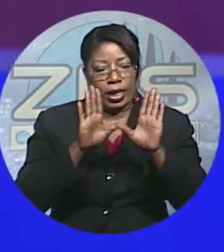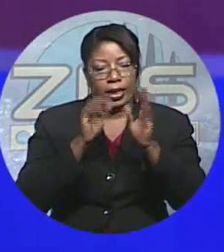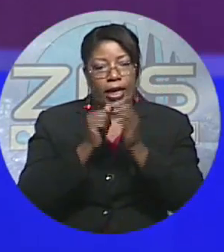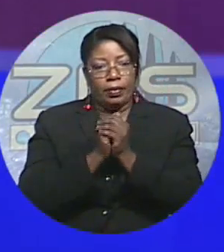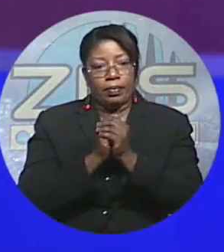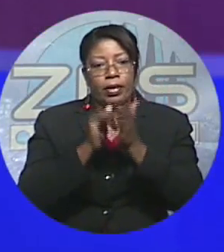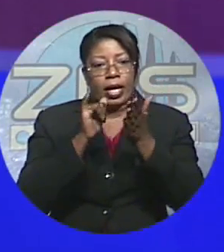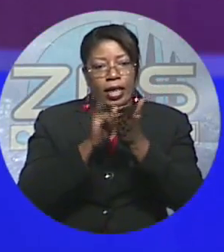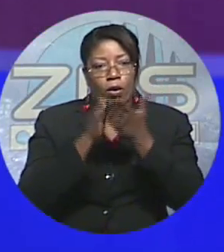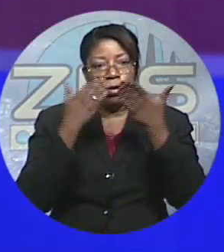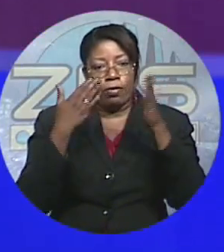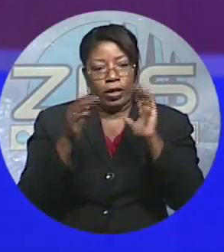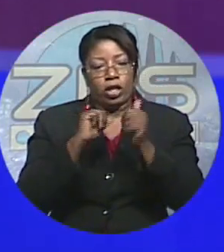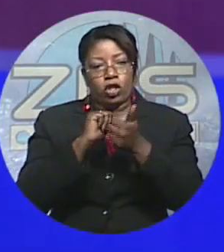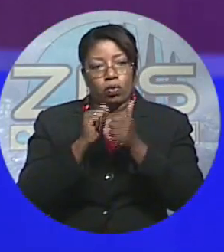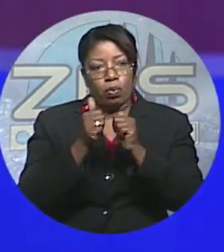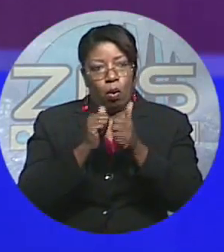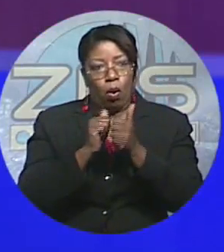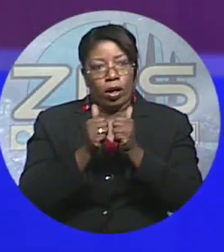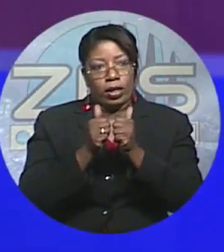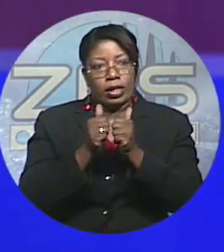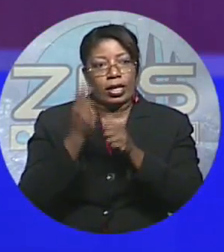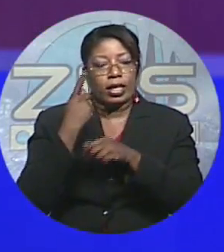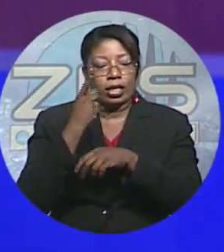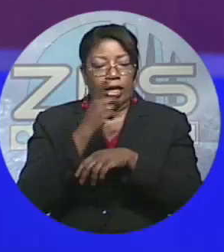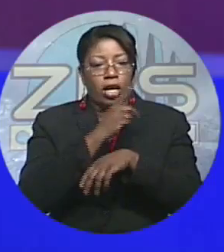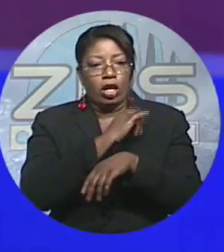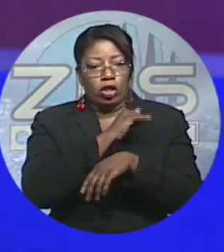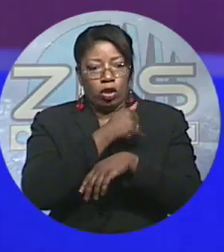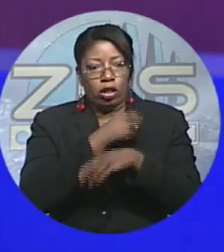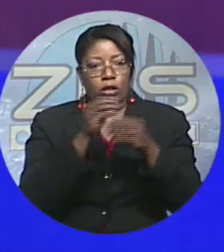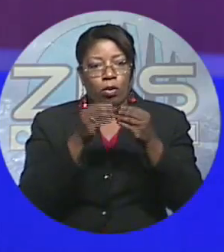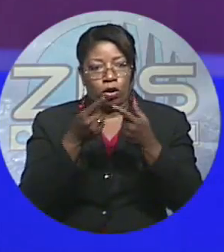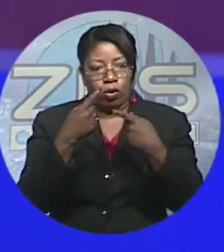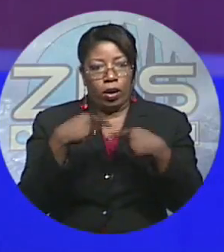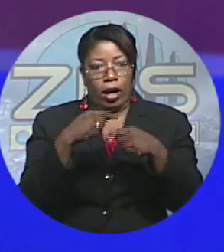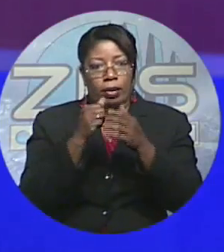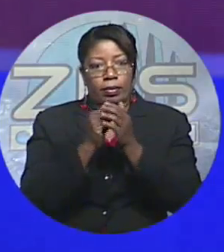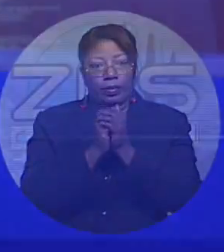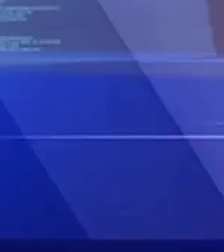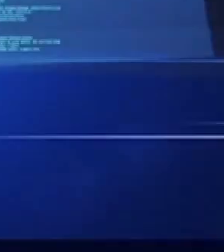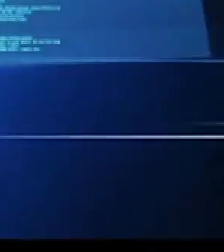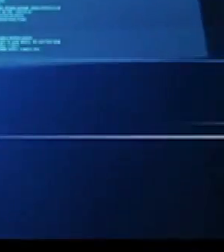time we have for sports. Once again, I'm Kelsey Johnson. Stay tuned. There's more to come.